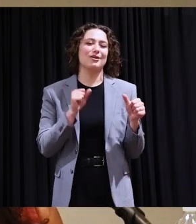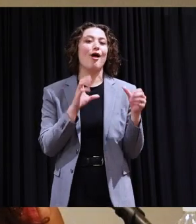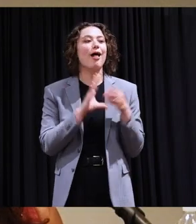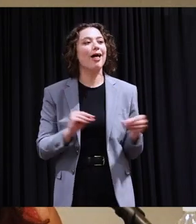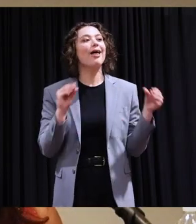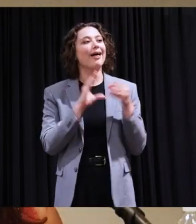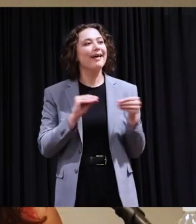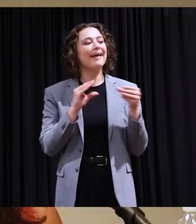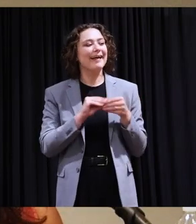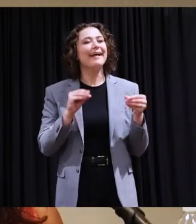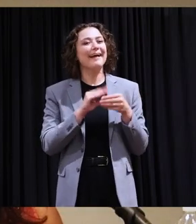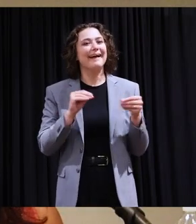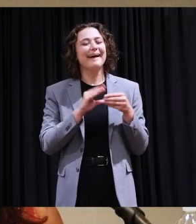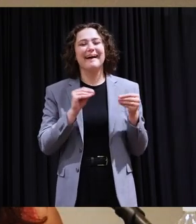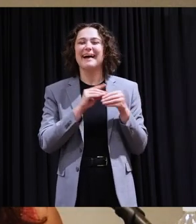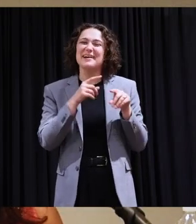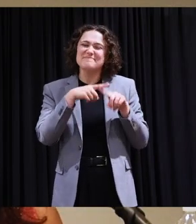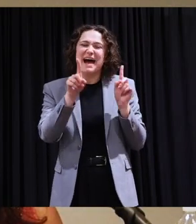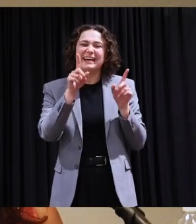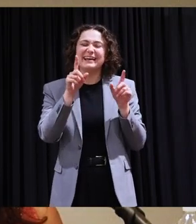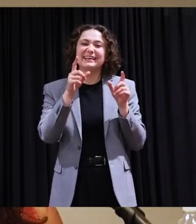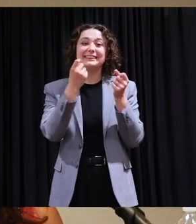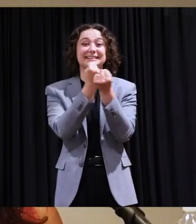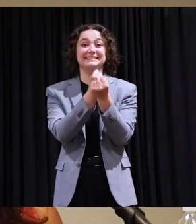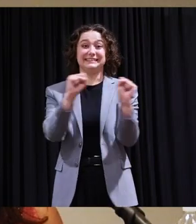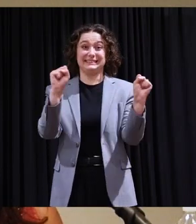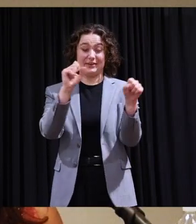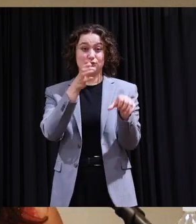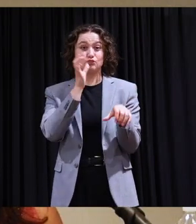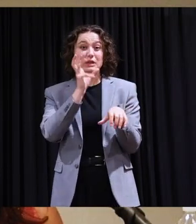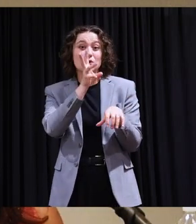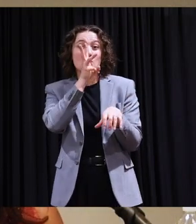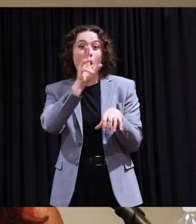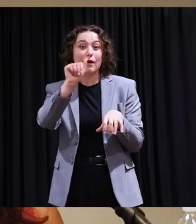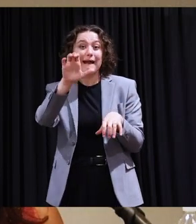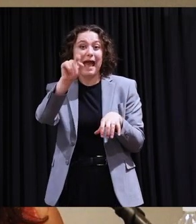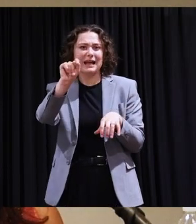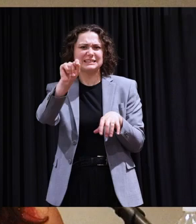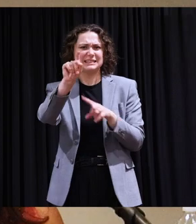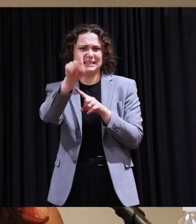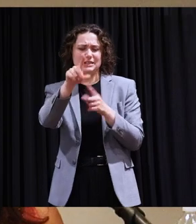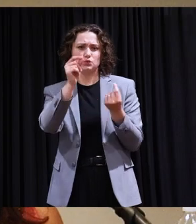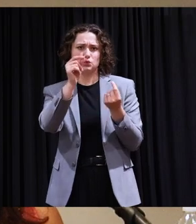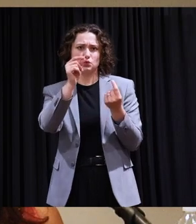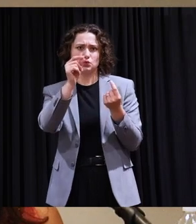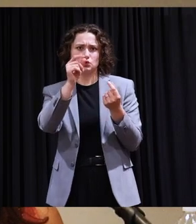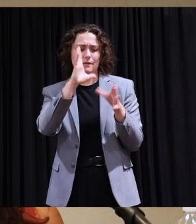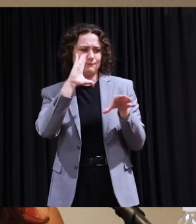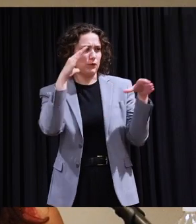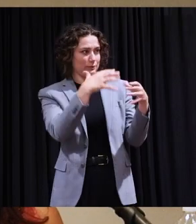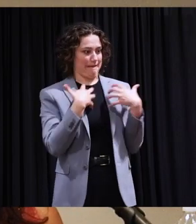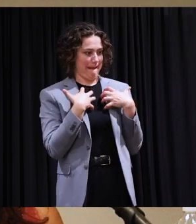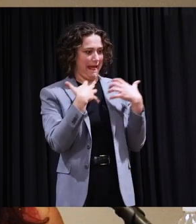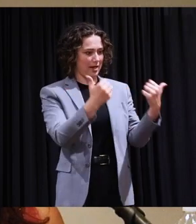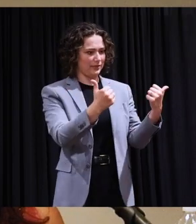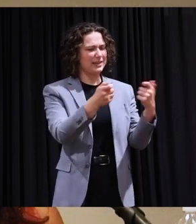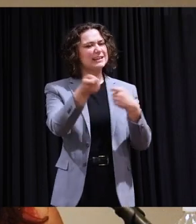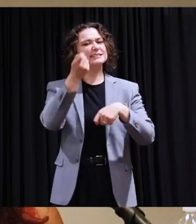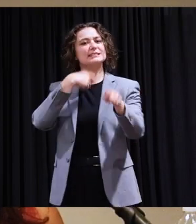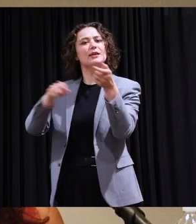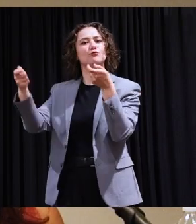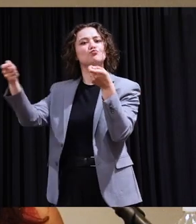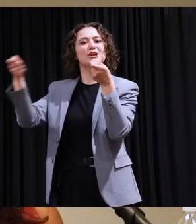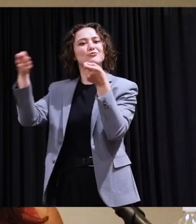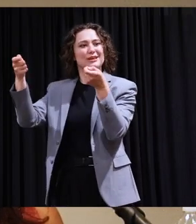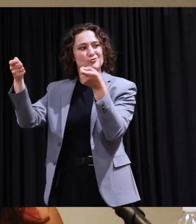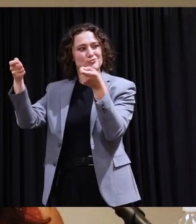Drinking Water Act needs to have more of a health-based approach as opposed to a regulator approach. Having an arbitrary